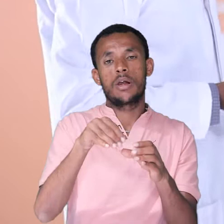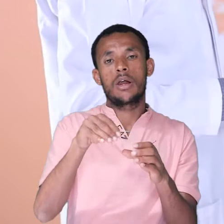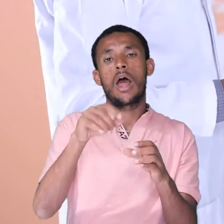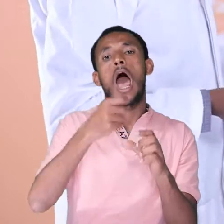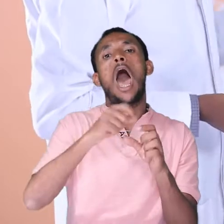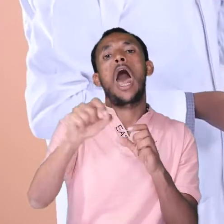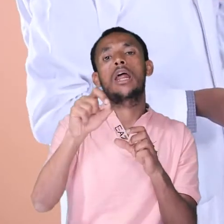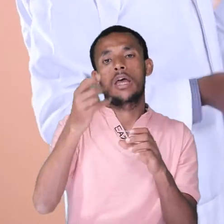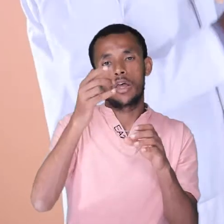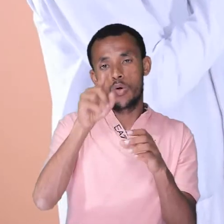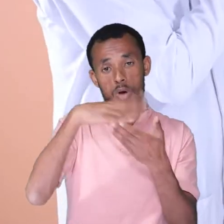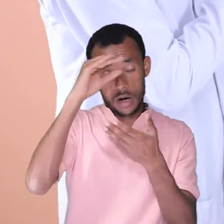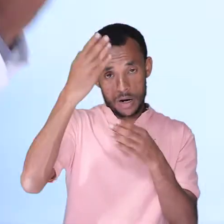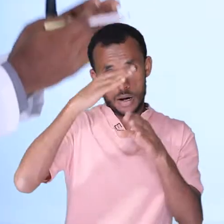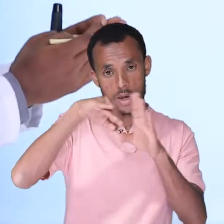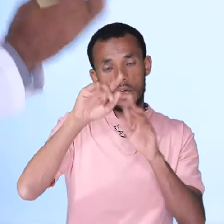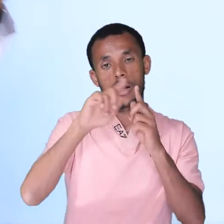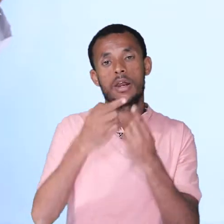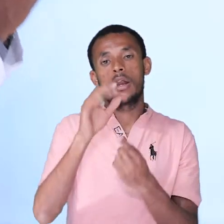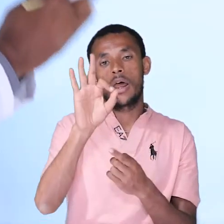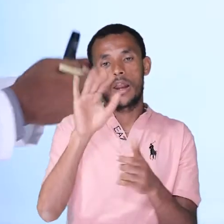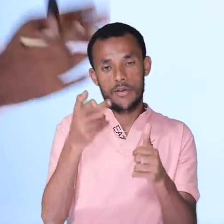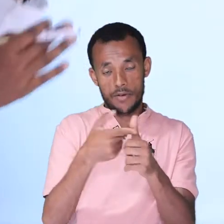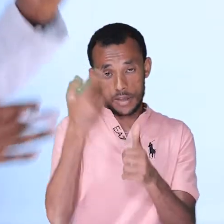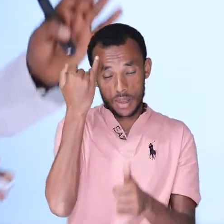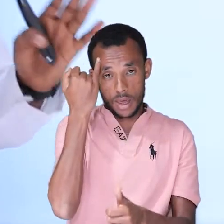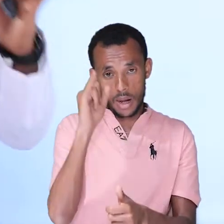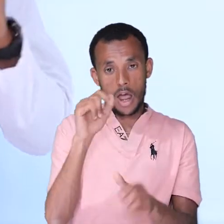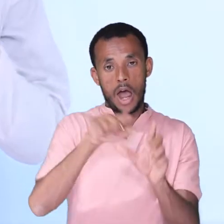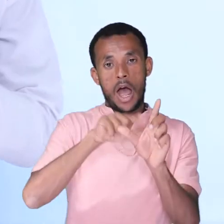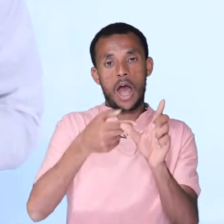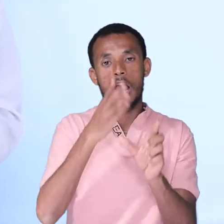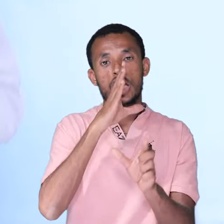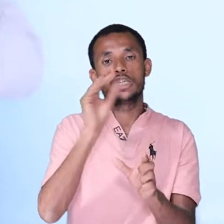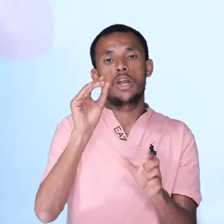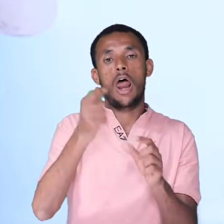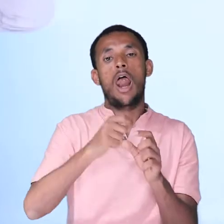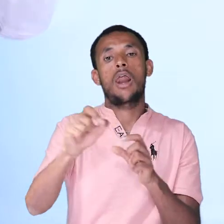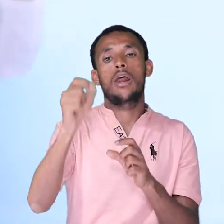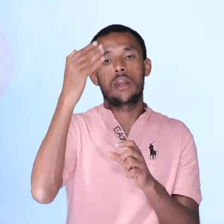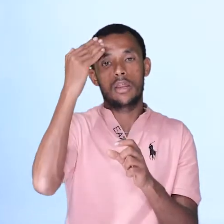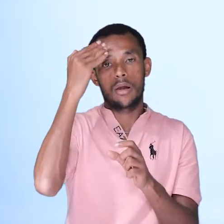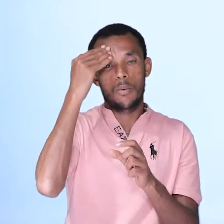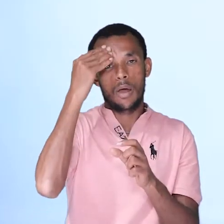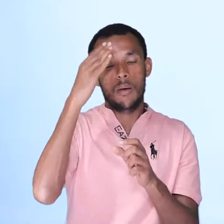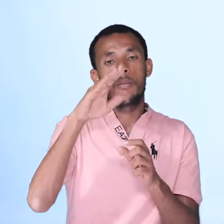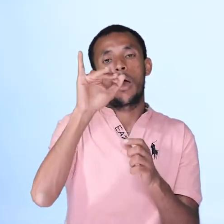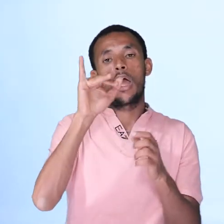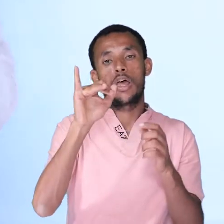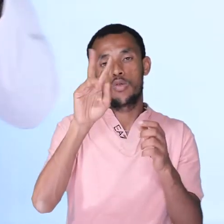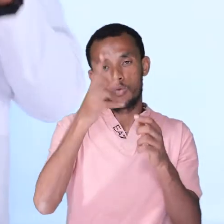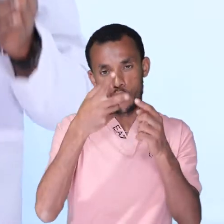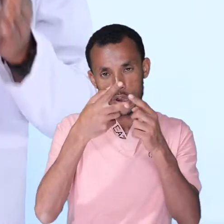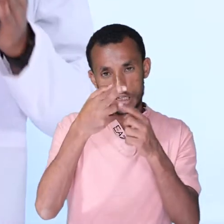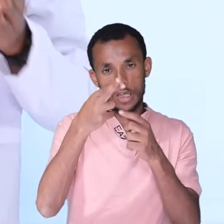9. Here, the first idea, angles and arcs determined by two intersecting